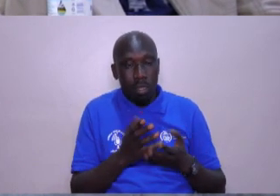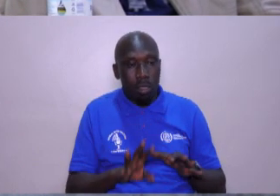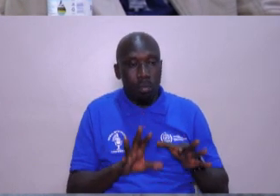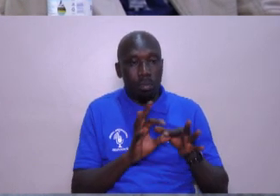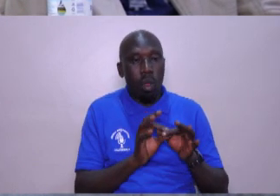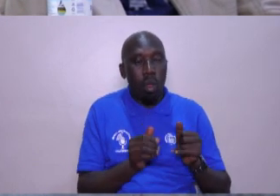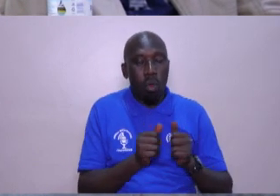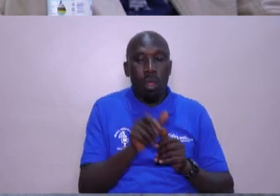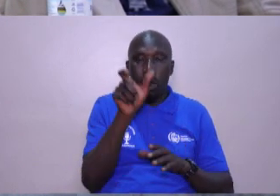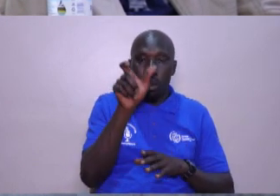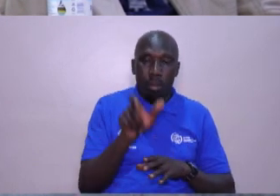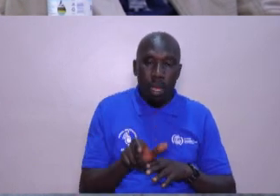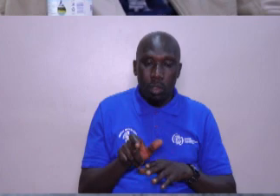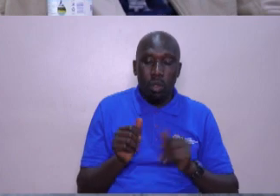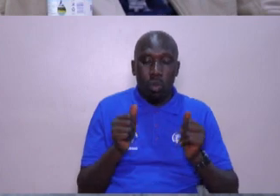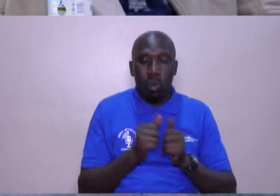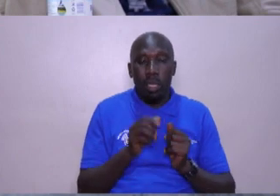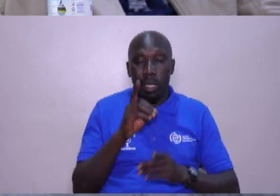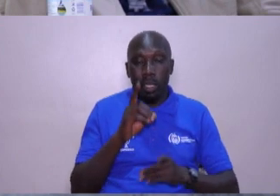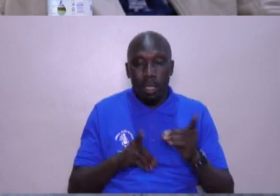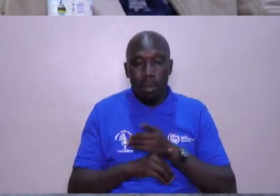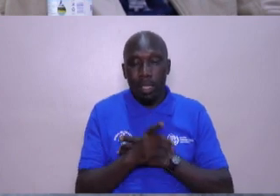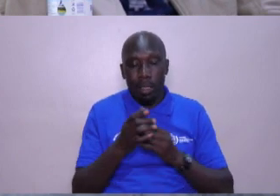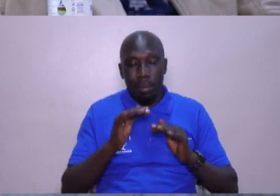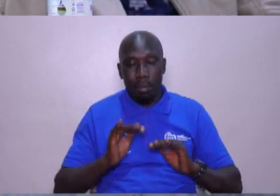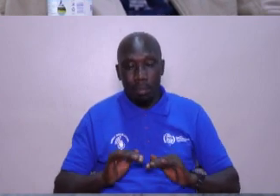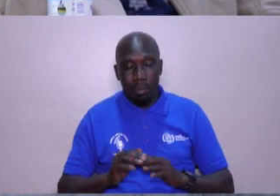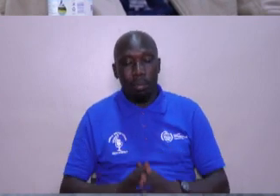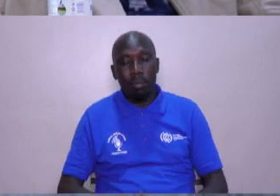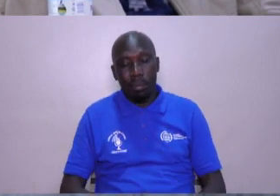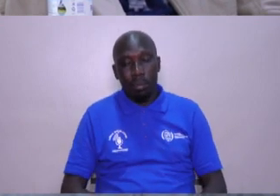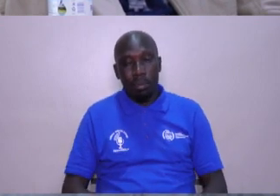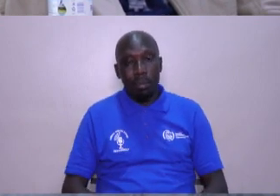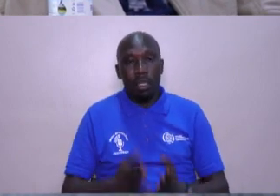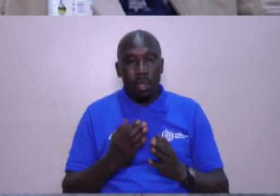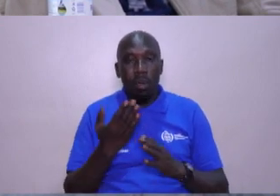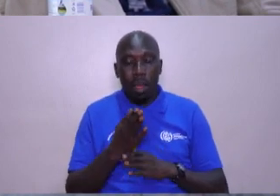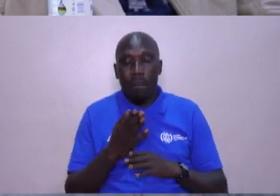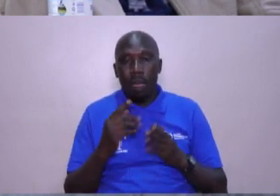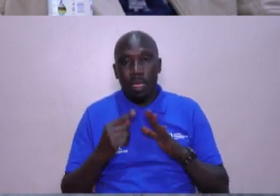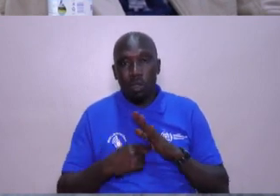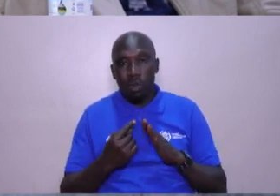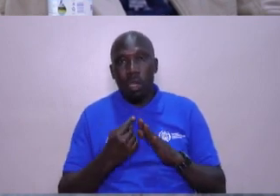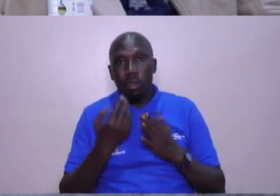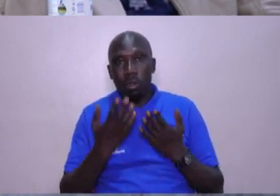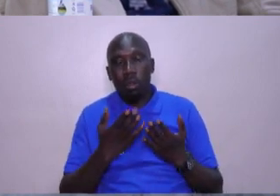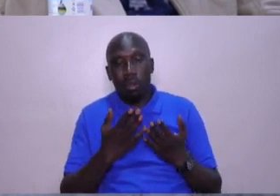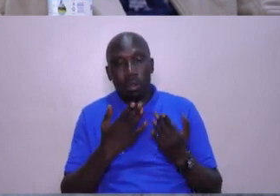the persons with disability? Now we have a scenario like this.